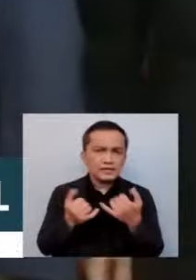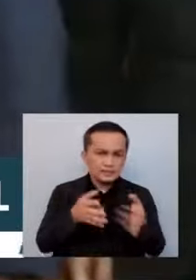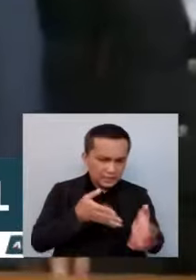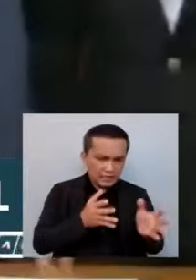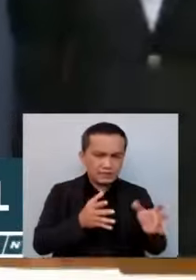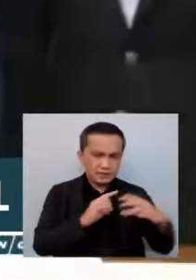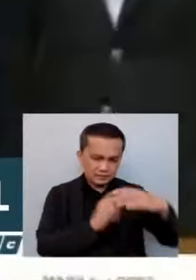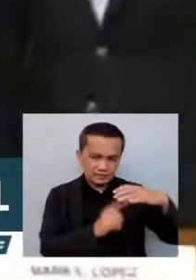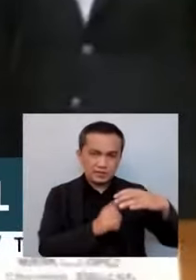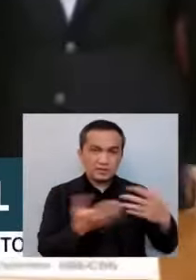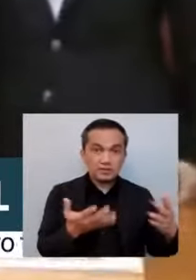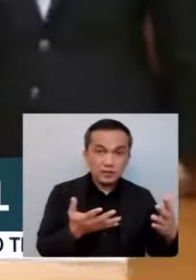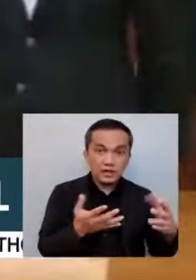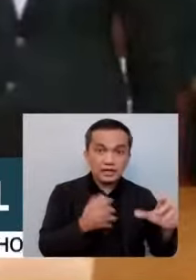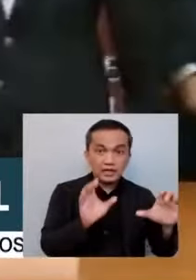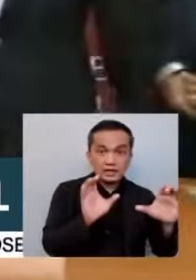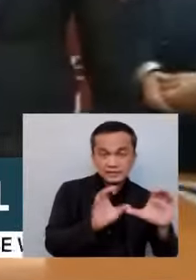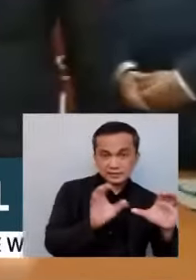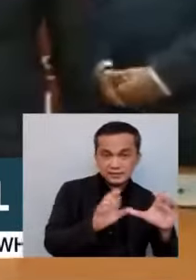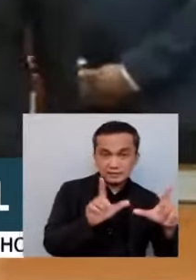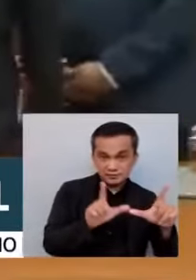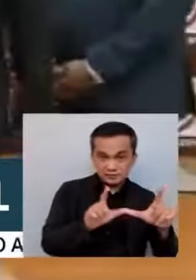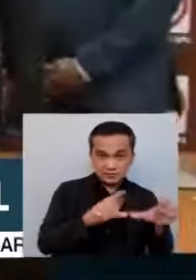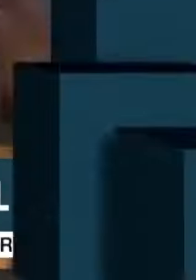have a franchise, to acquire its shares.